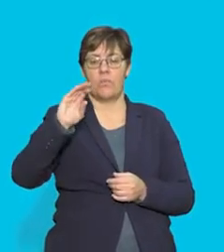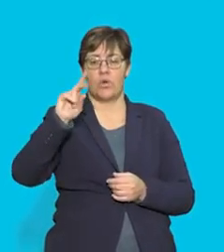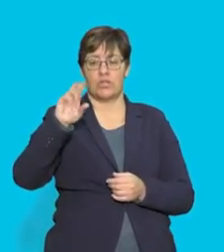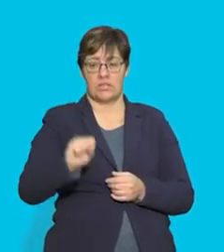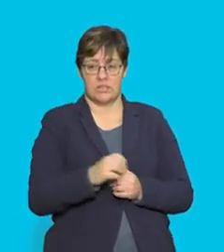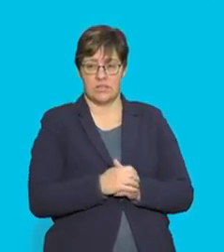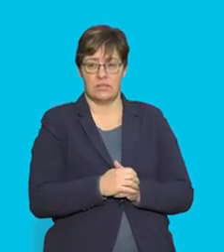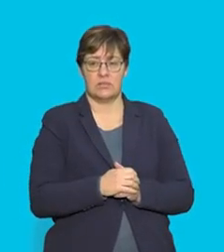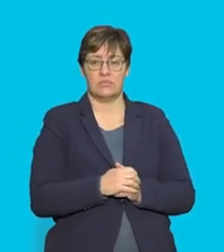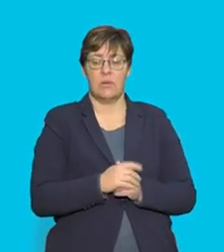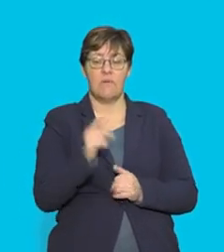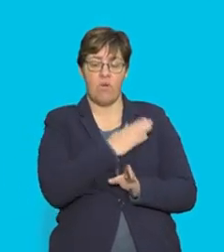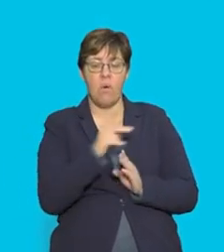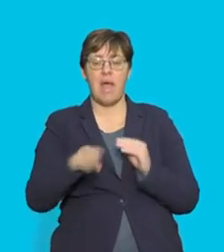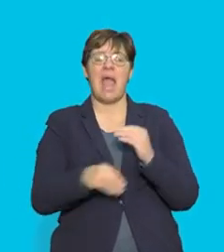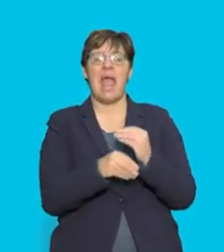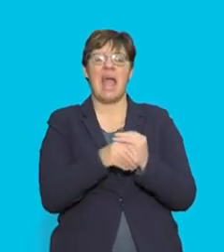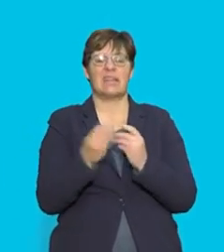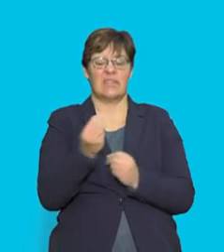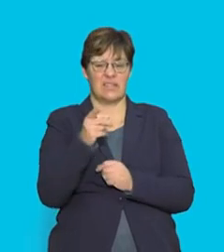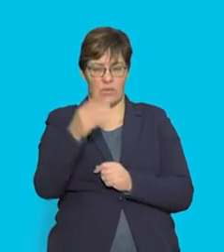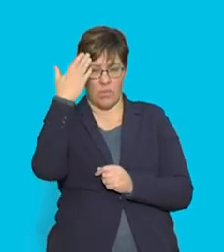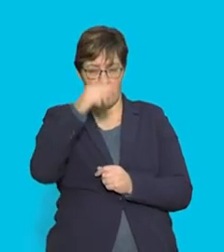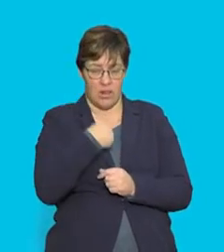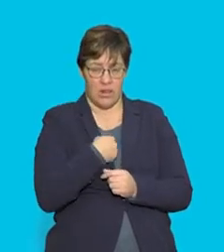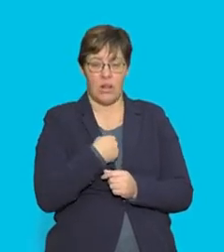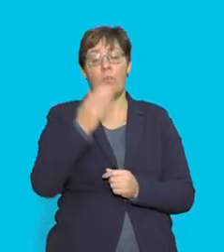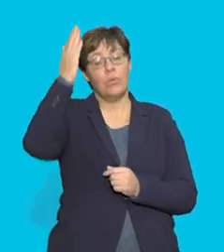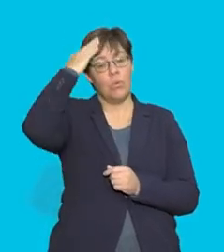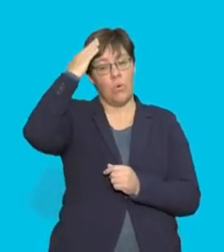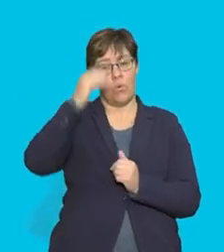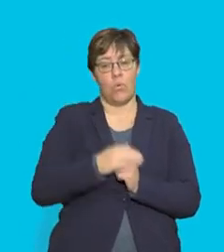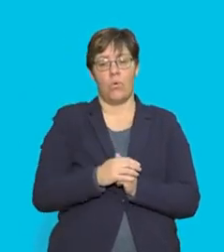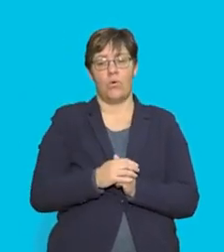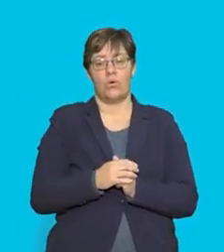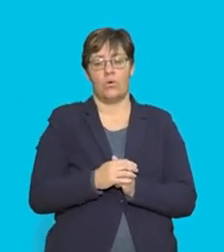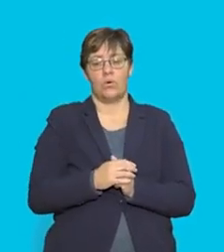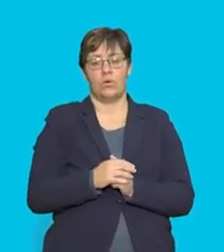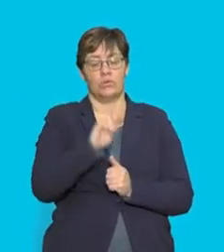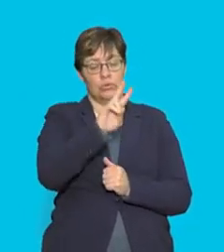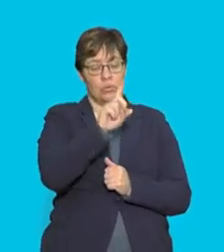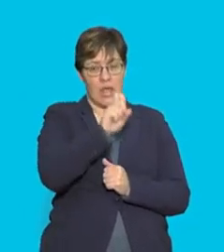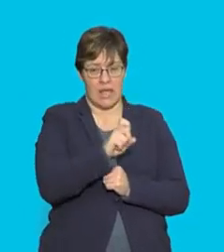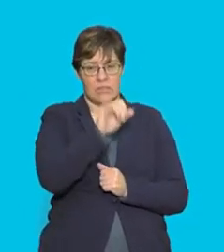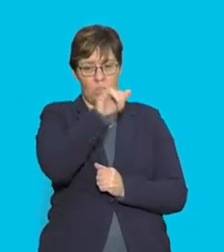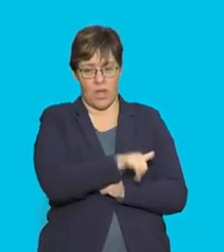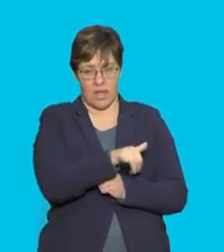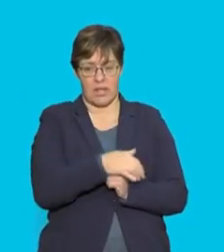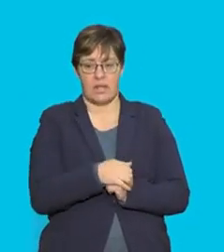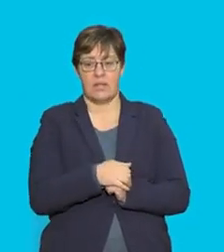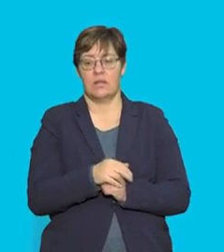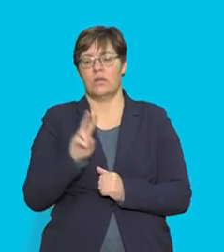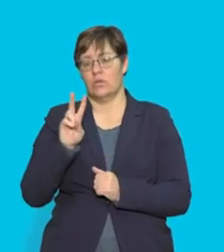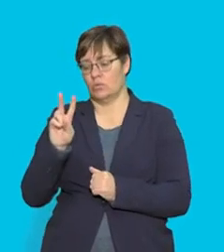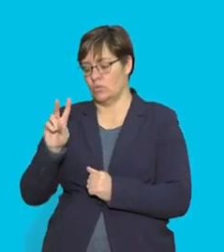rhombus. So before that, let's just add a few of the things that we know. So we know that this will be the same as